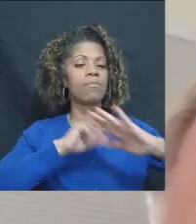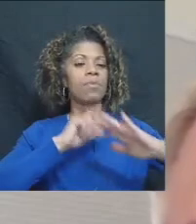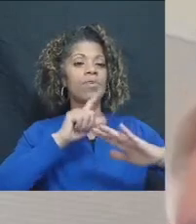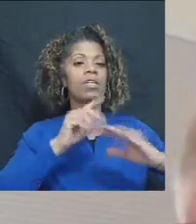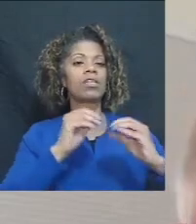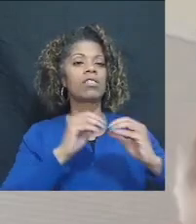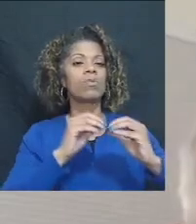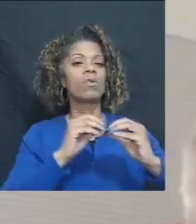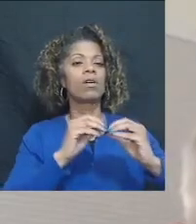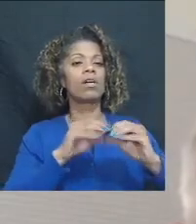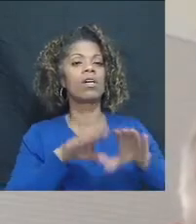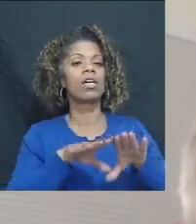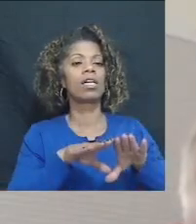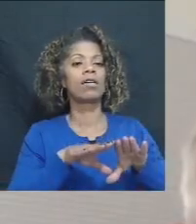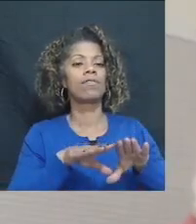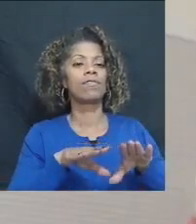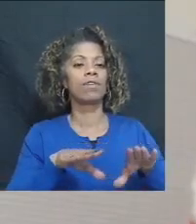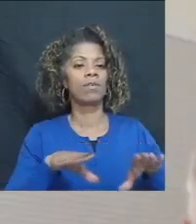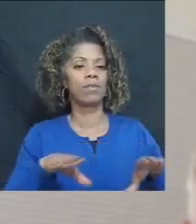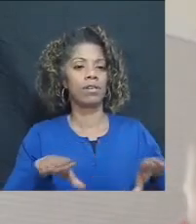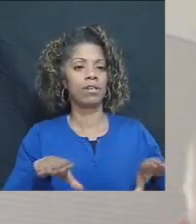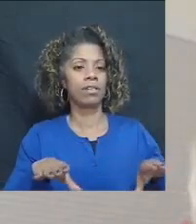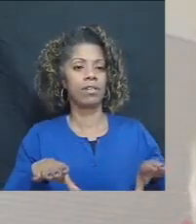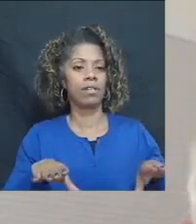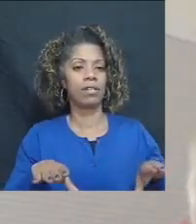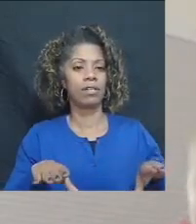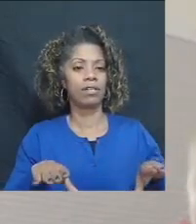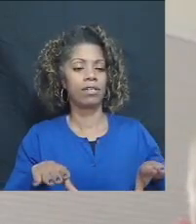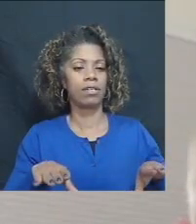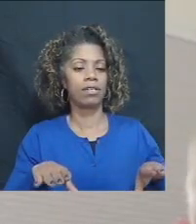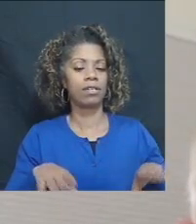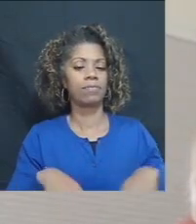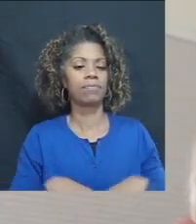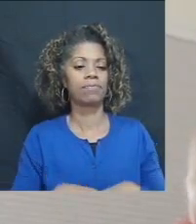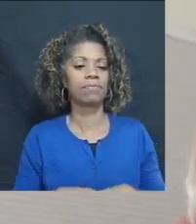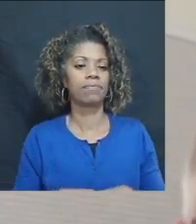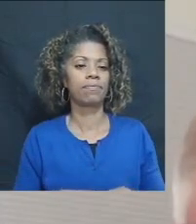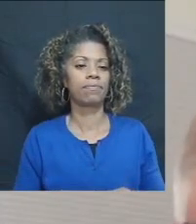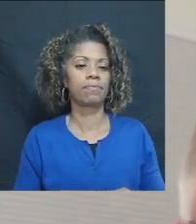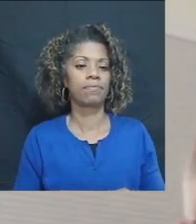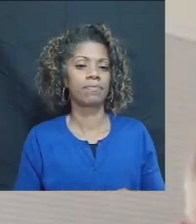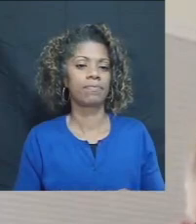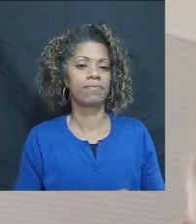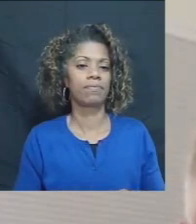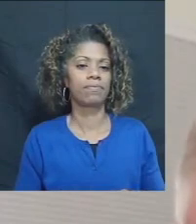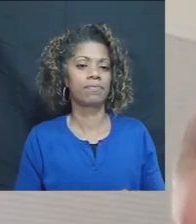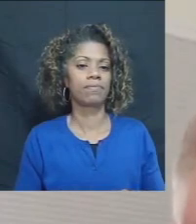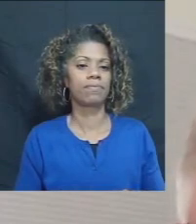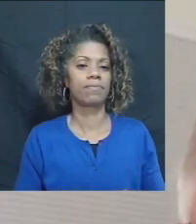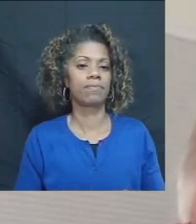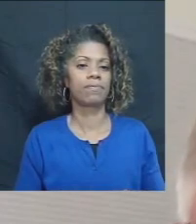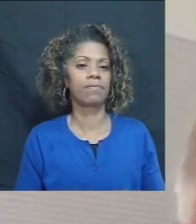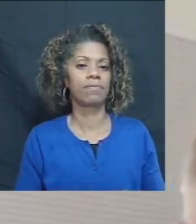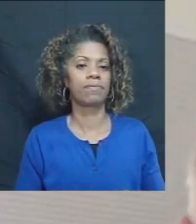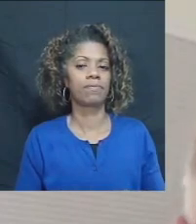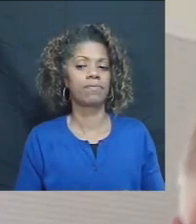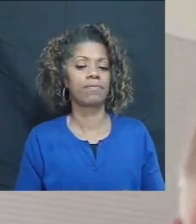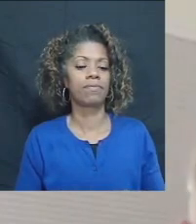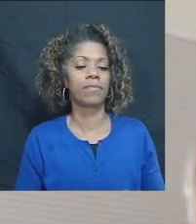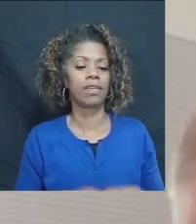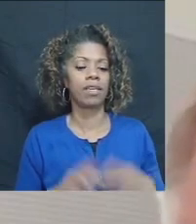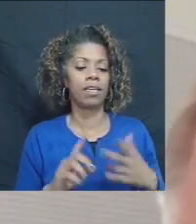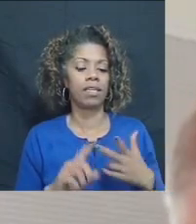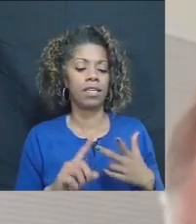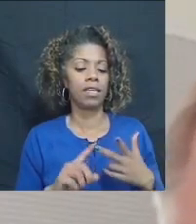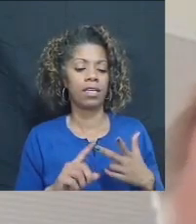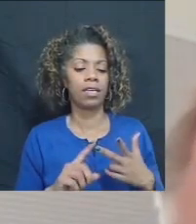foundations spend more deeply. And I guess the third thing would be, try as they can to be even more in touch with what local